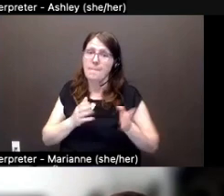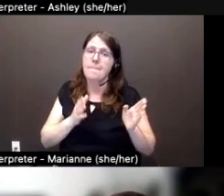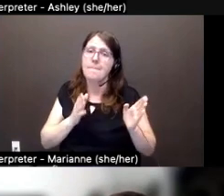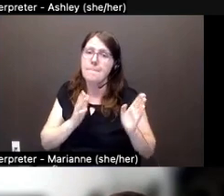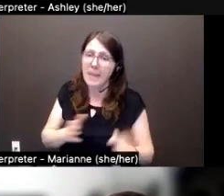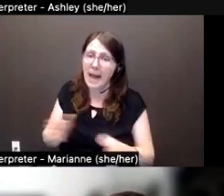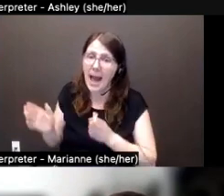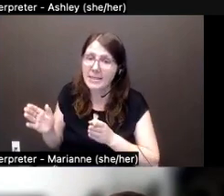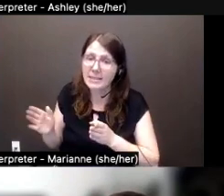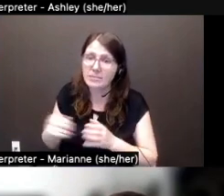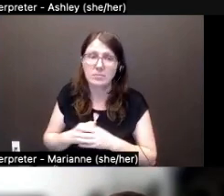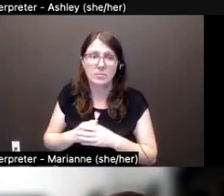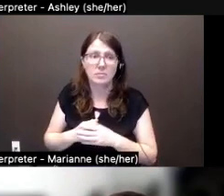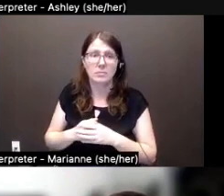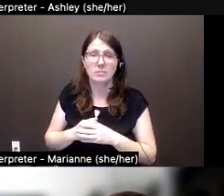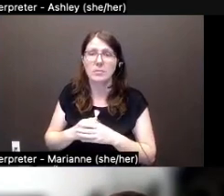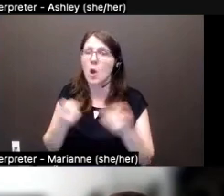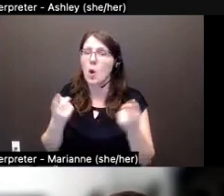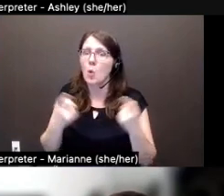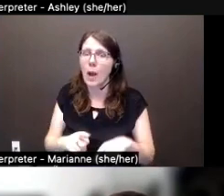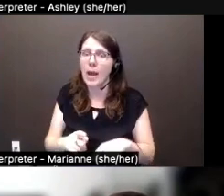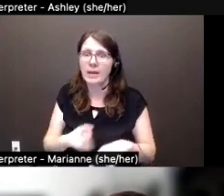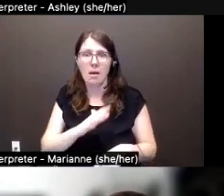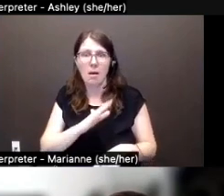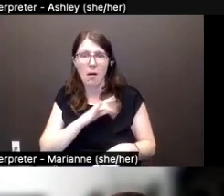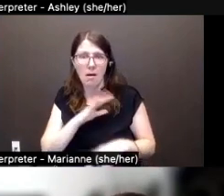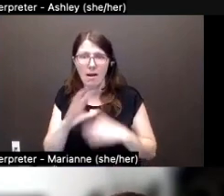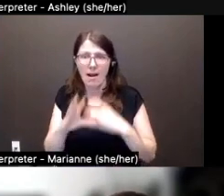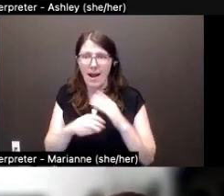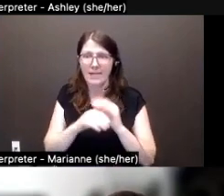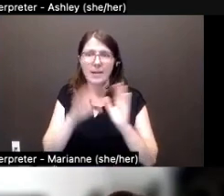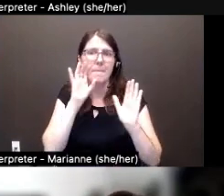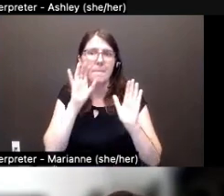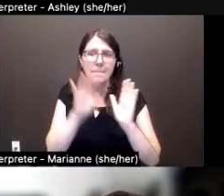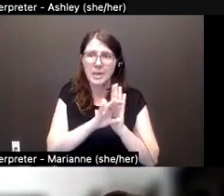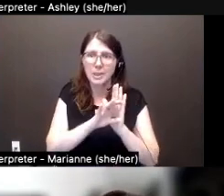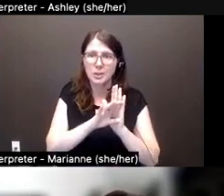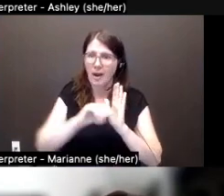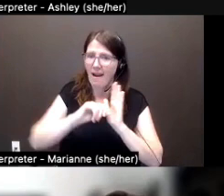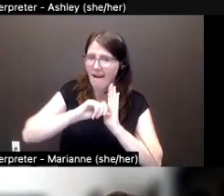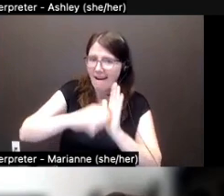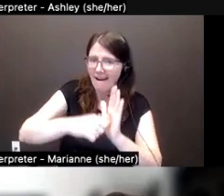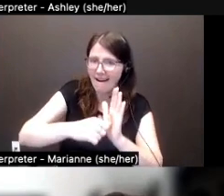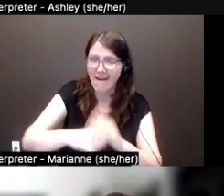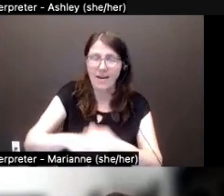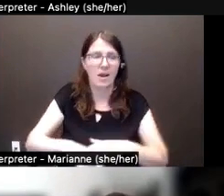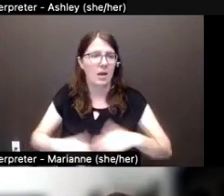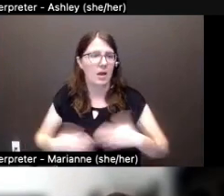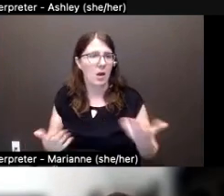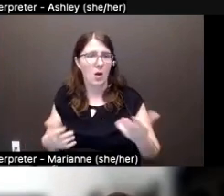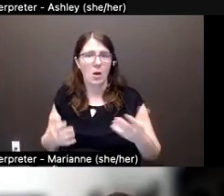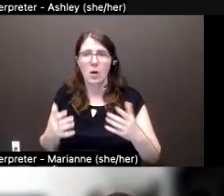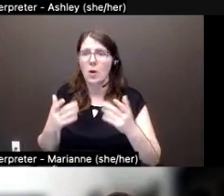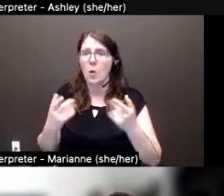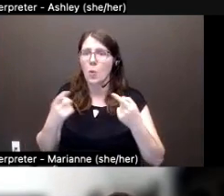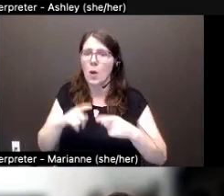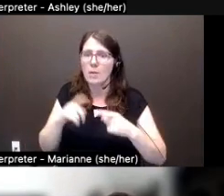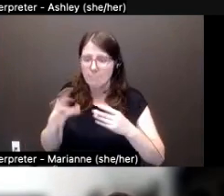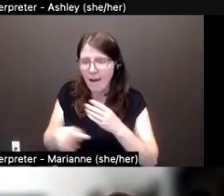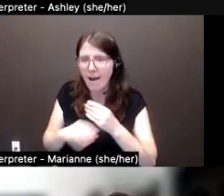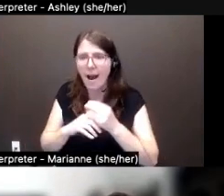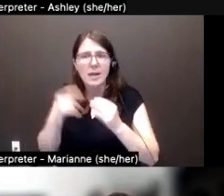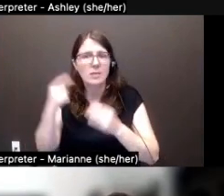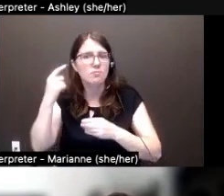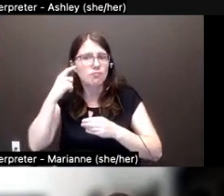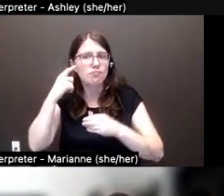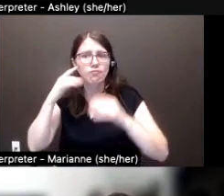to use a video clip? Did I want to use an audio clip? How do I want to do this? So